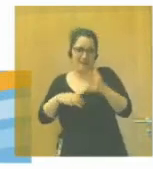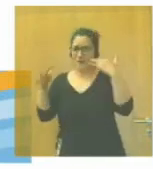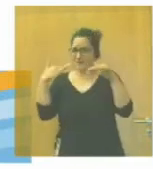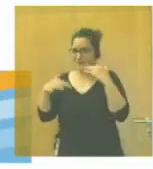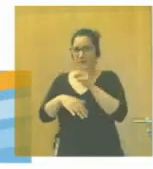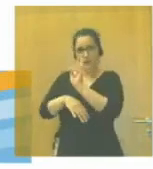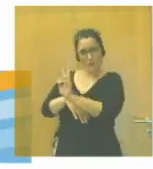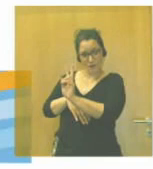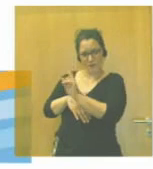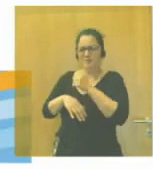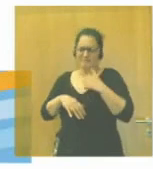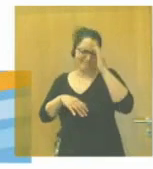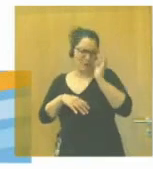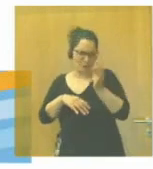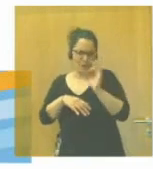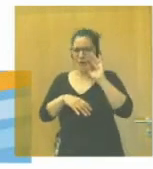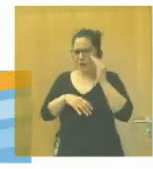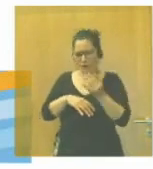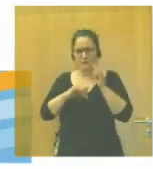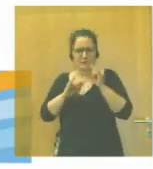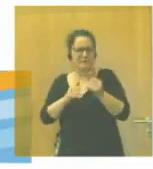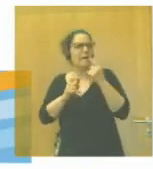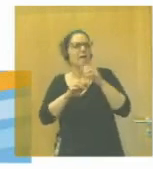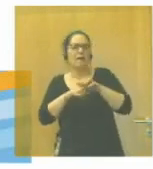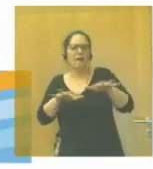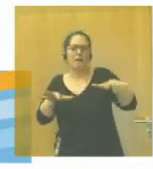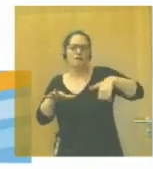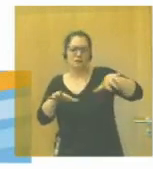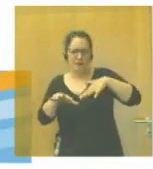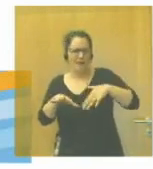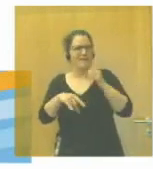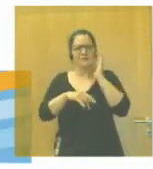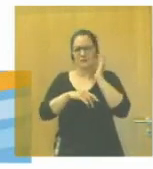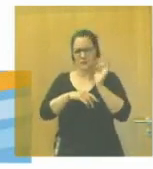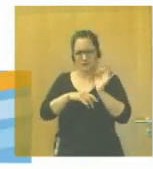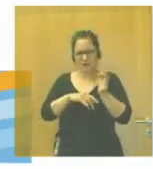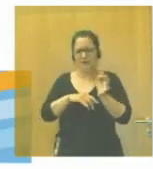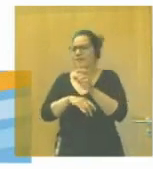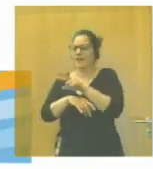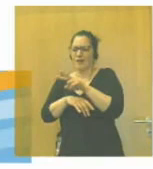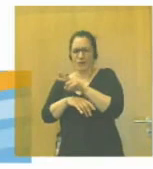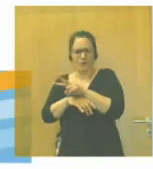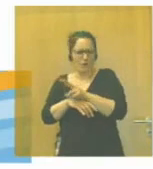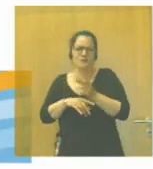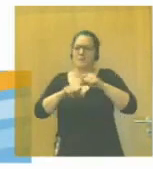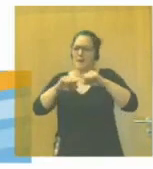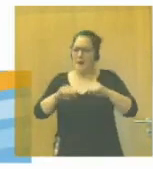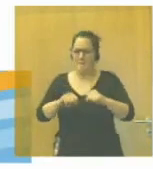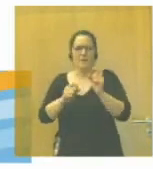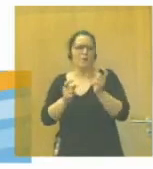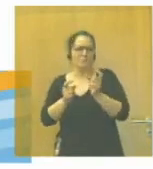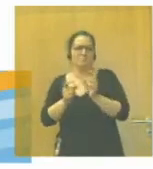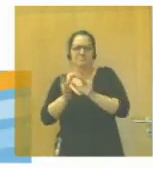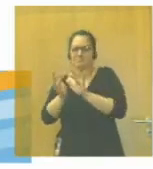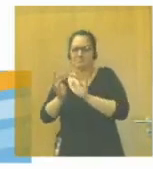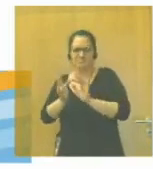social media platform matters that they want to be on, where do they get in their information? No sooner do I download it to try to learn about it than they're on to the next